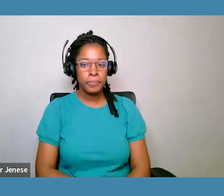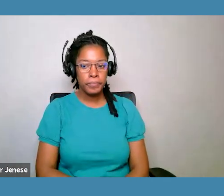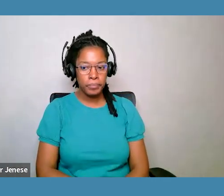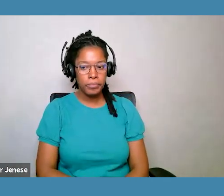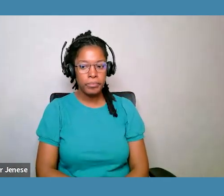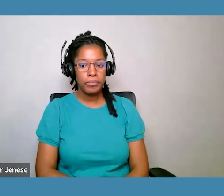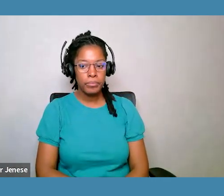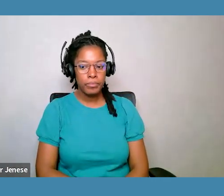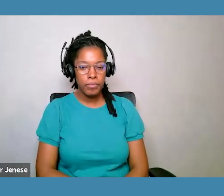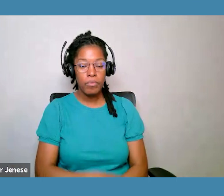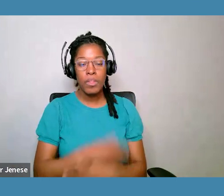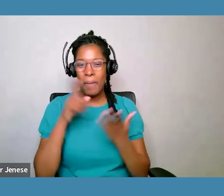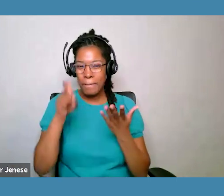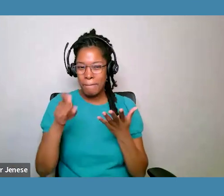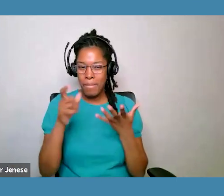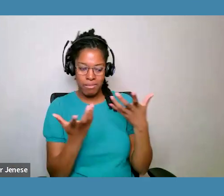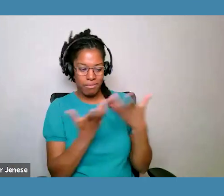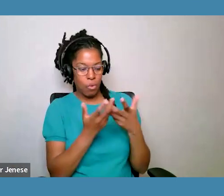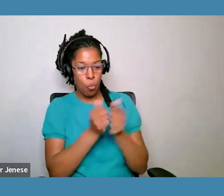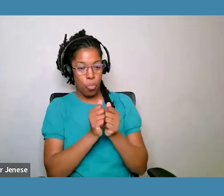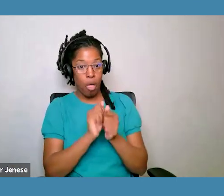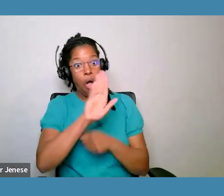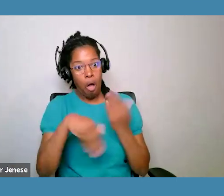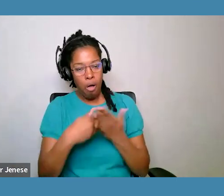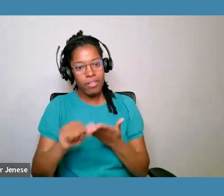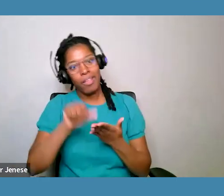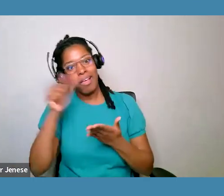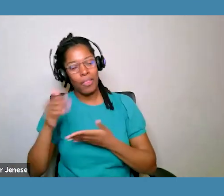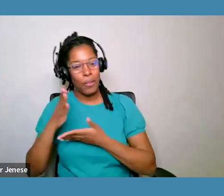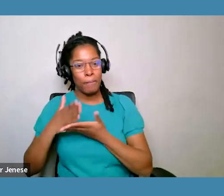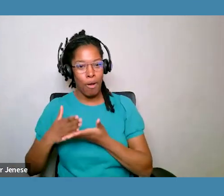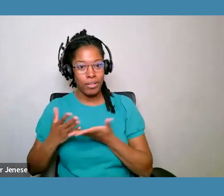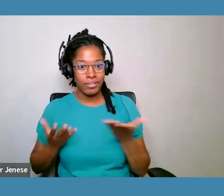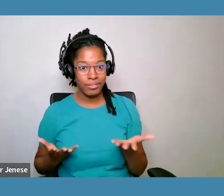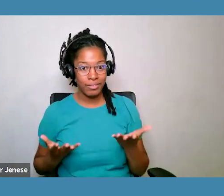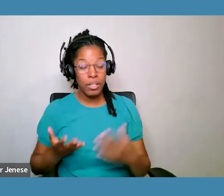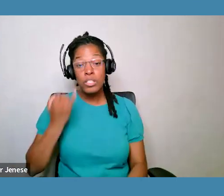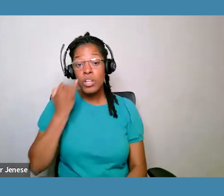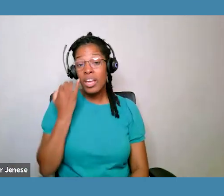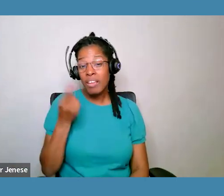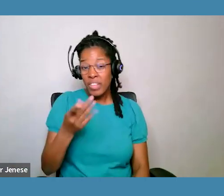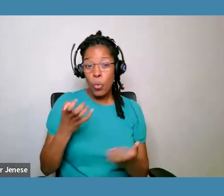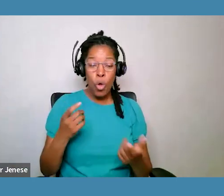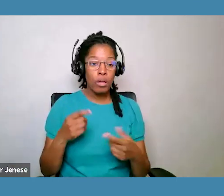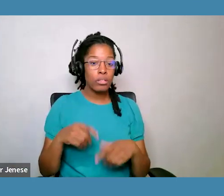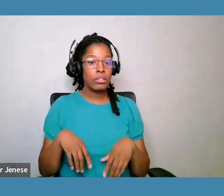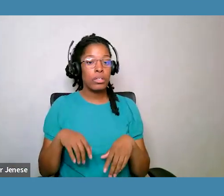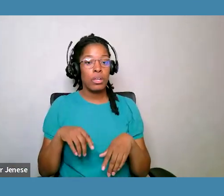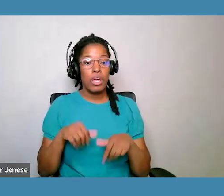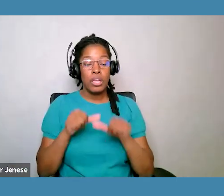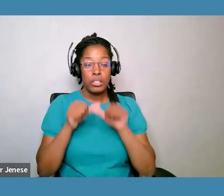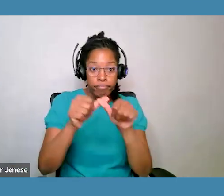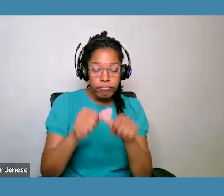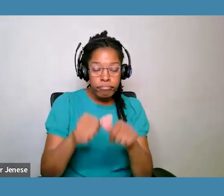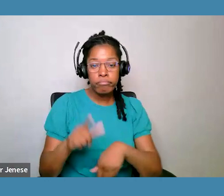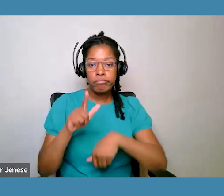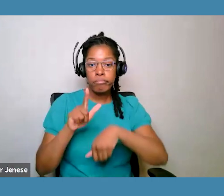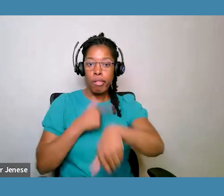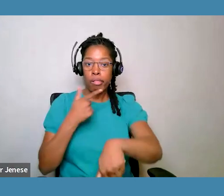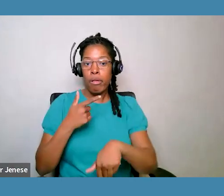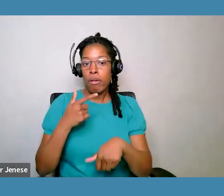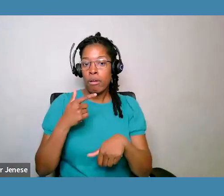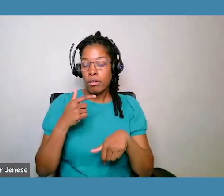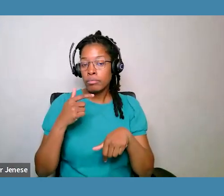They have to fit in with all of the other parts. So if they want it to be severe, pervasive, lasting,